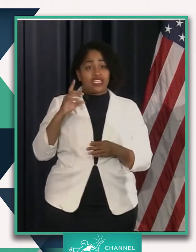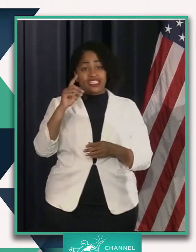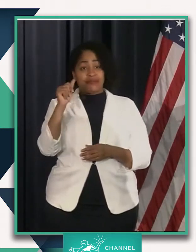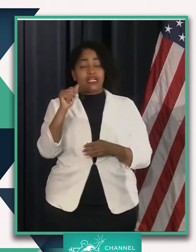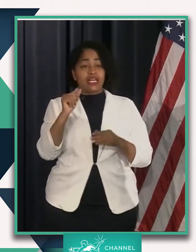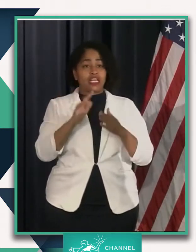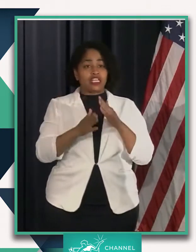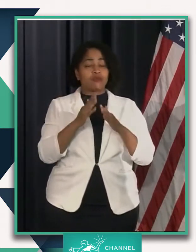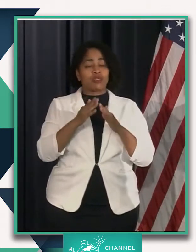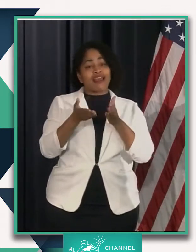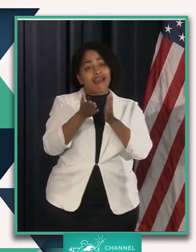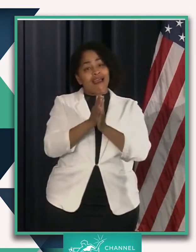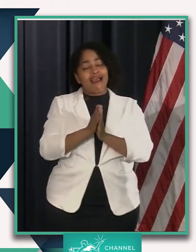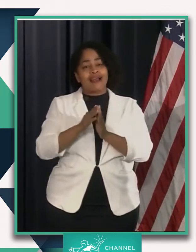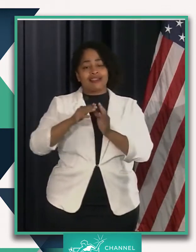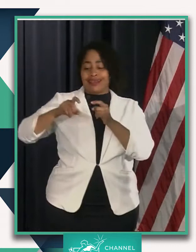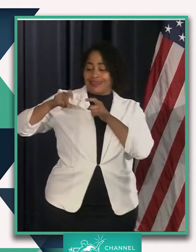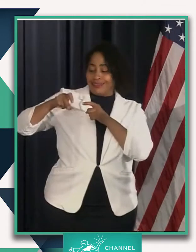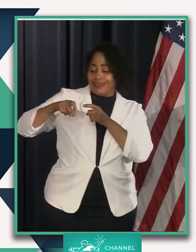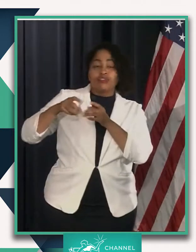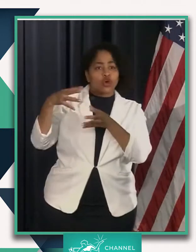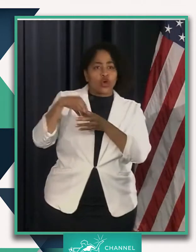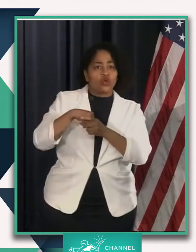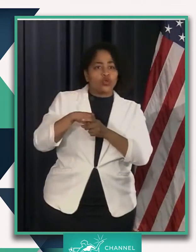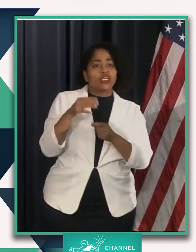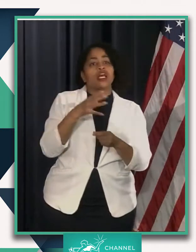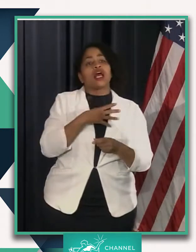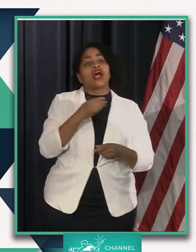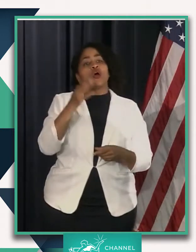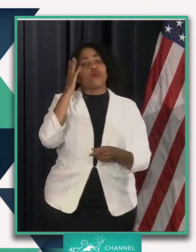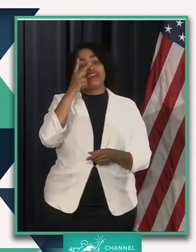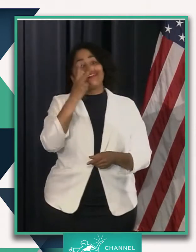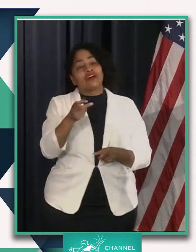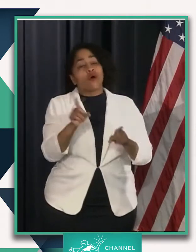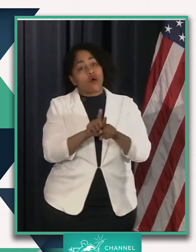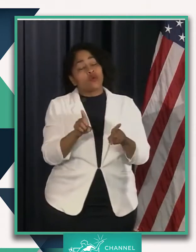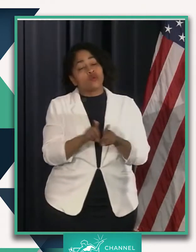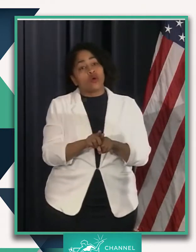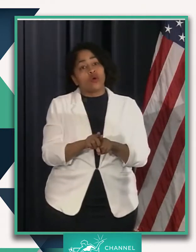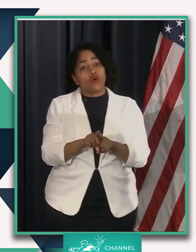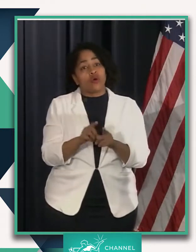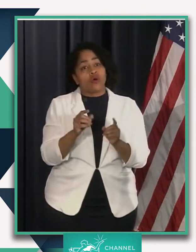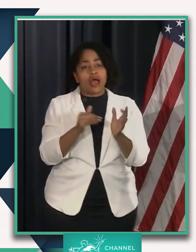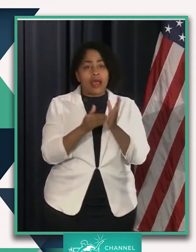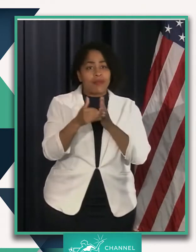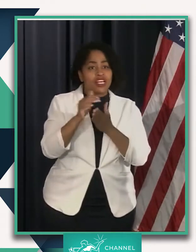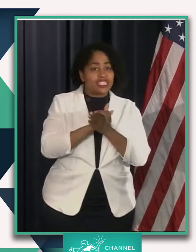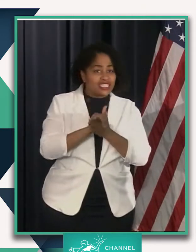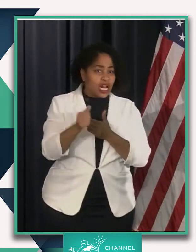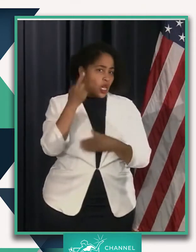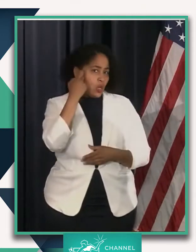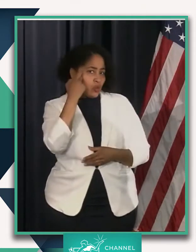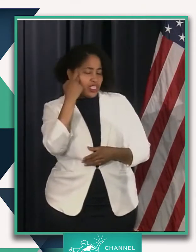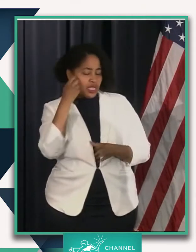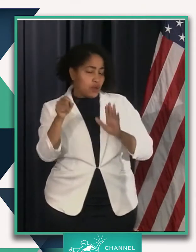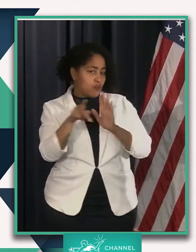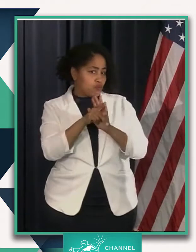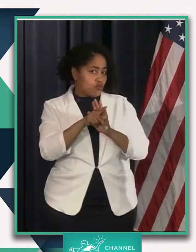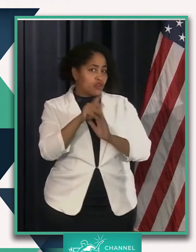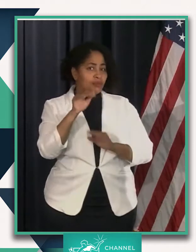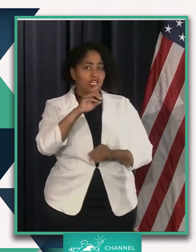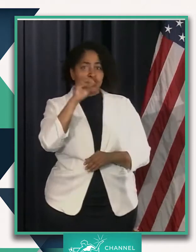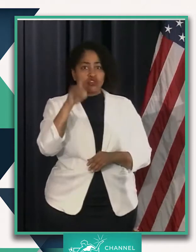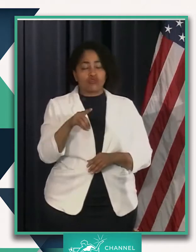communities' asks and needs were included in that. And you'll even see $1 million was recently approved by